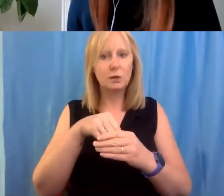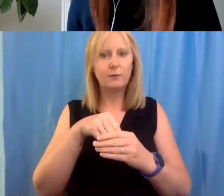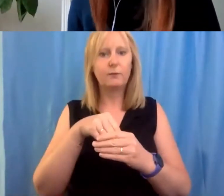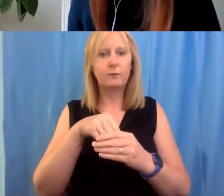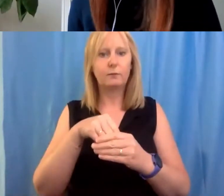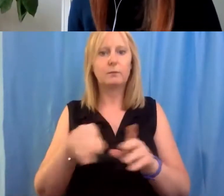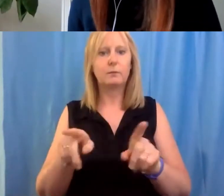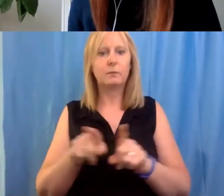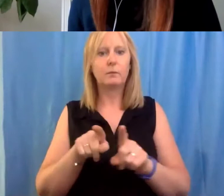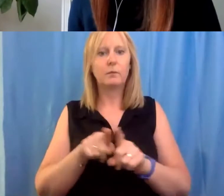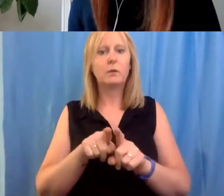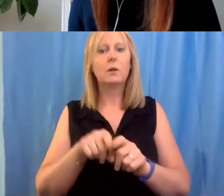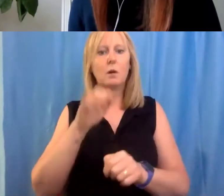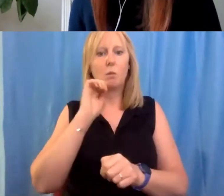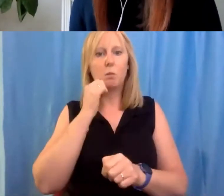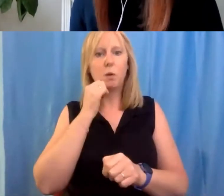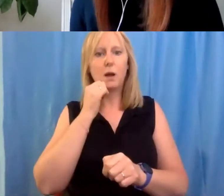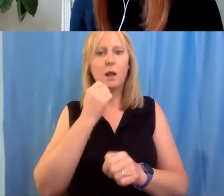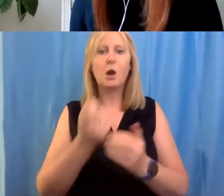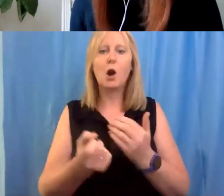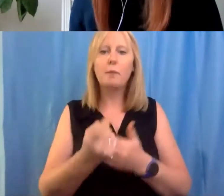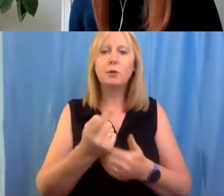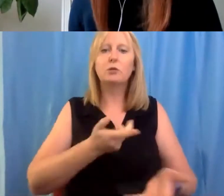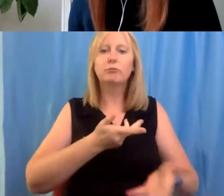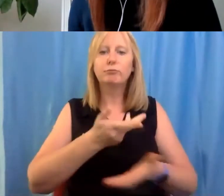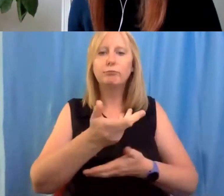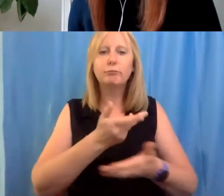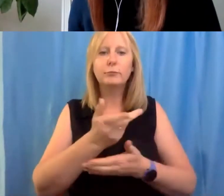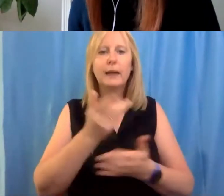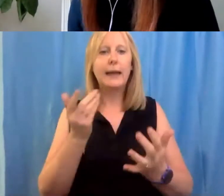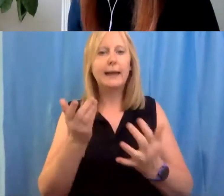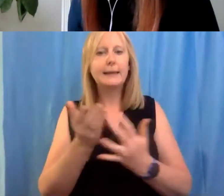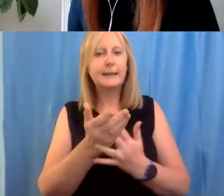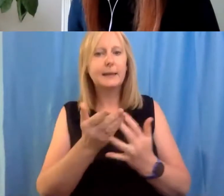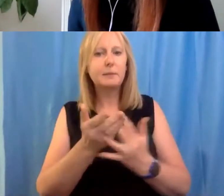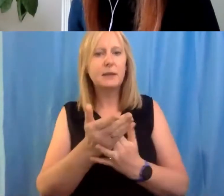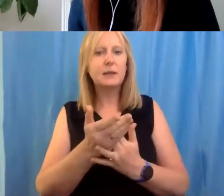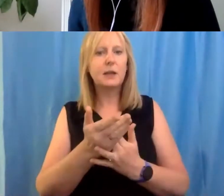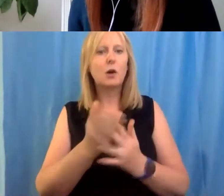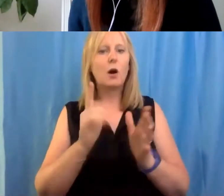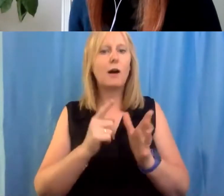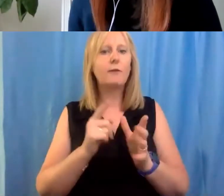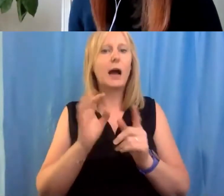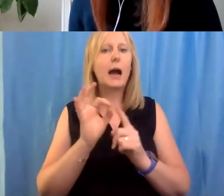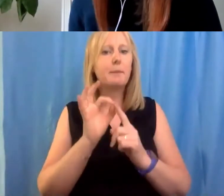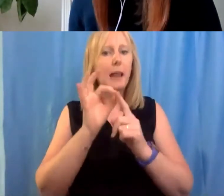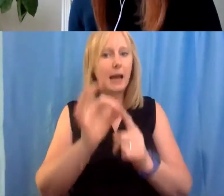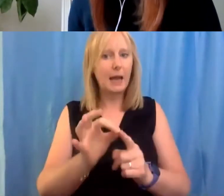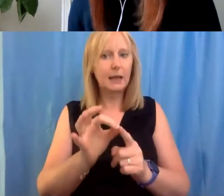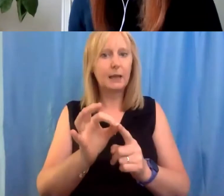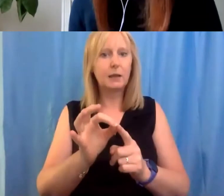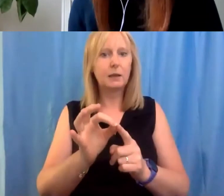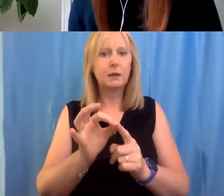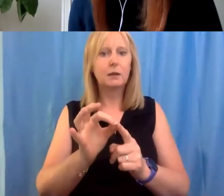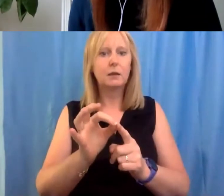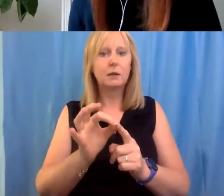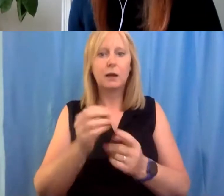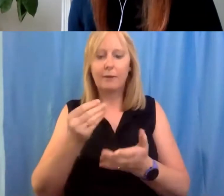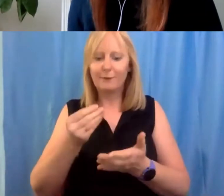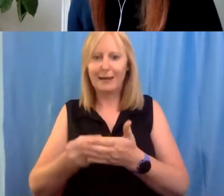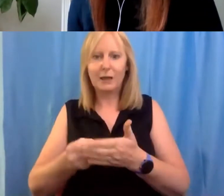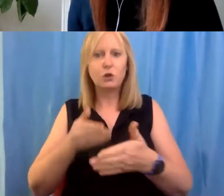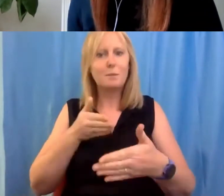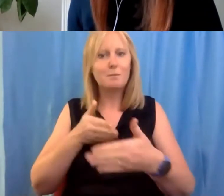we'll have the opportunity to discuss things like the accessibility of the application process, any perceived financial